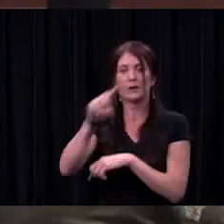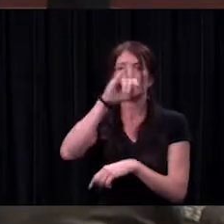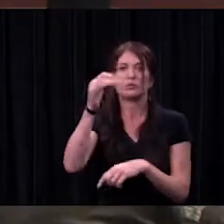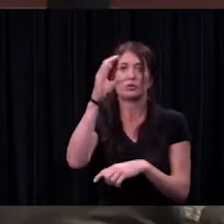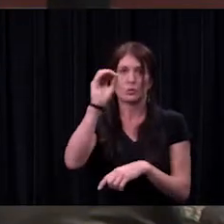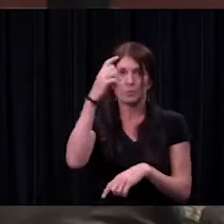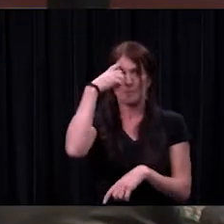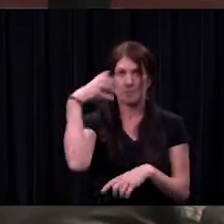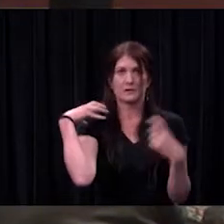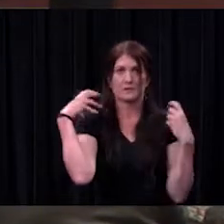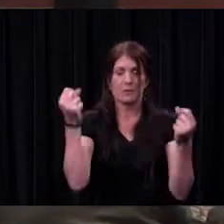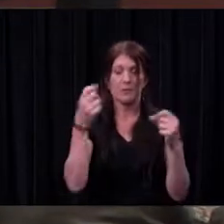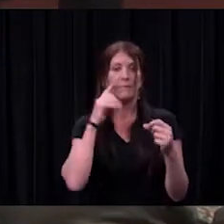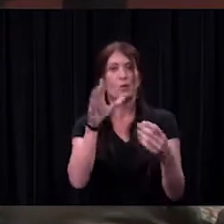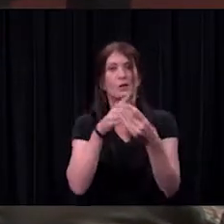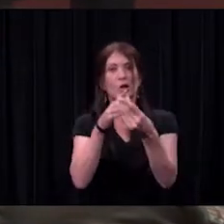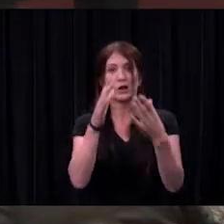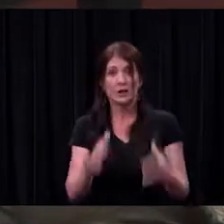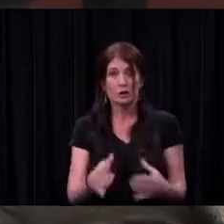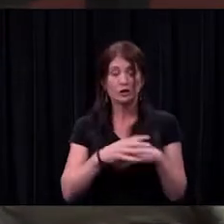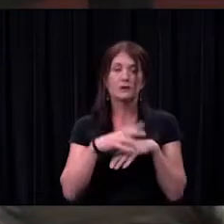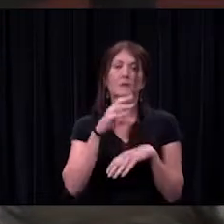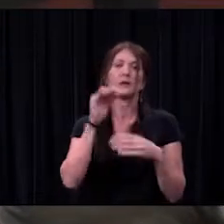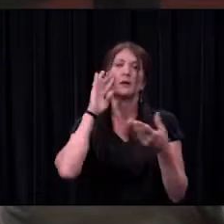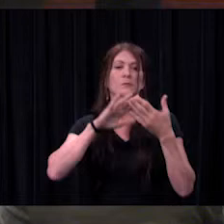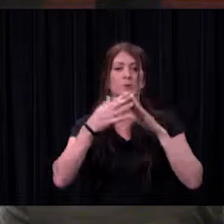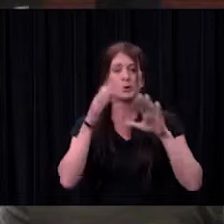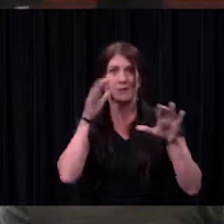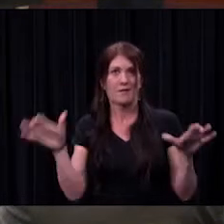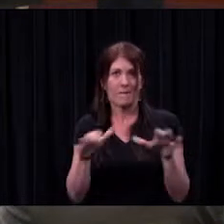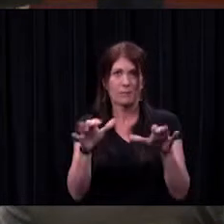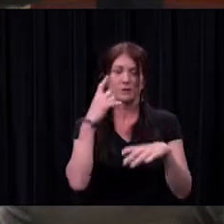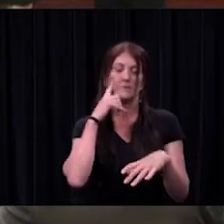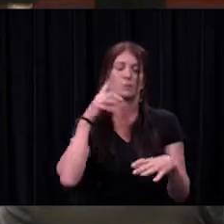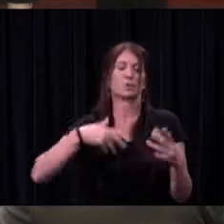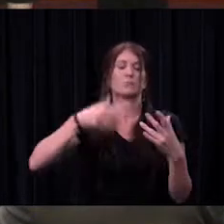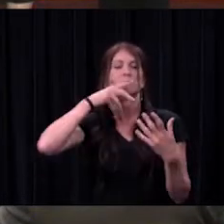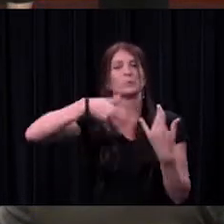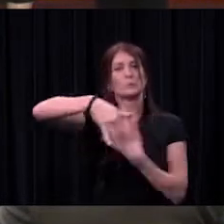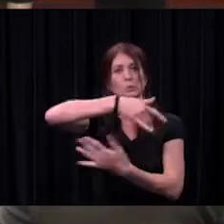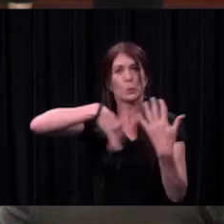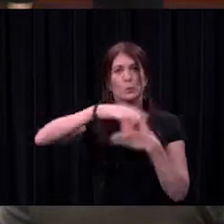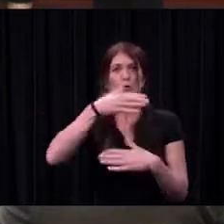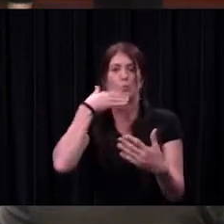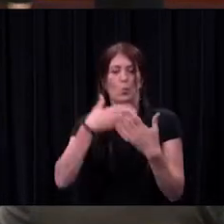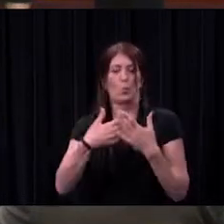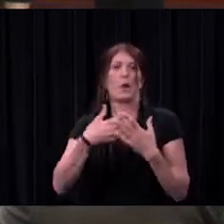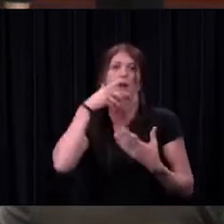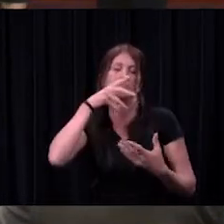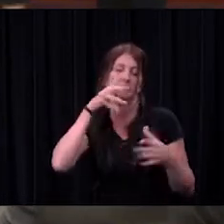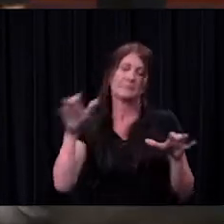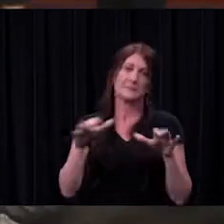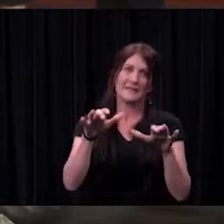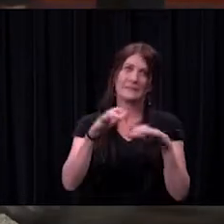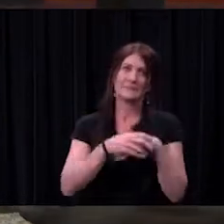our community efforts for social, emotional well-being and mental health support to students, staff, and families. Thank you for all that you've done.